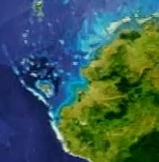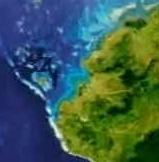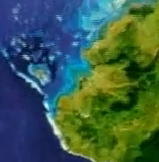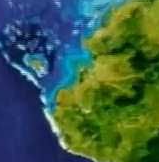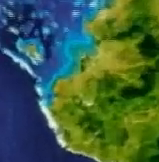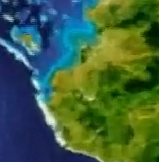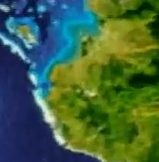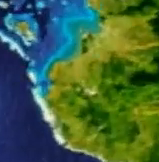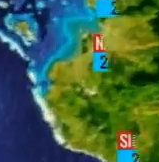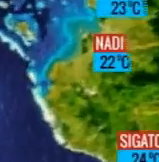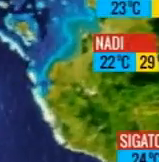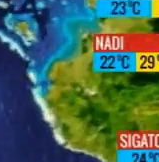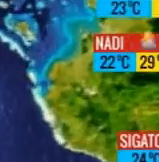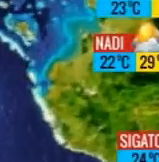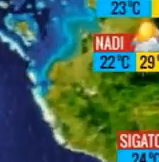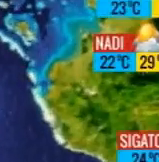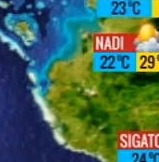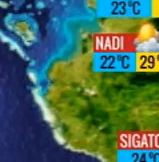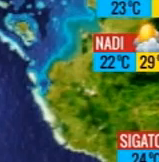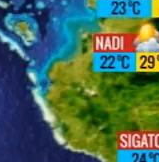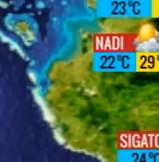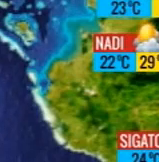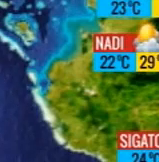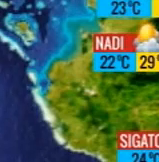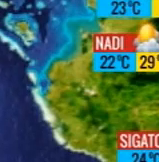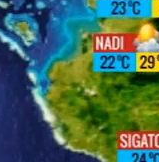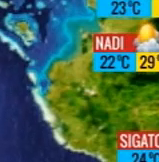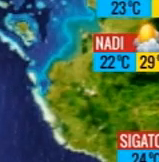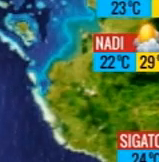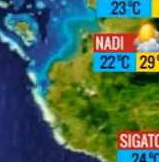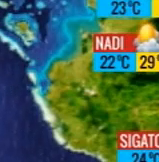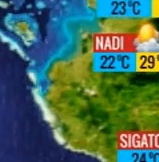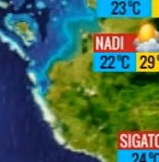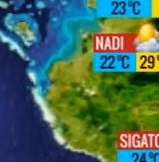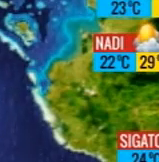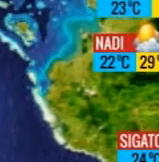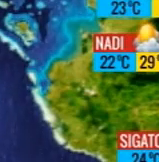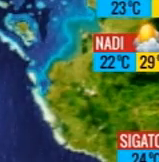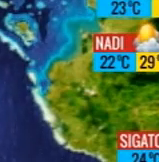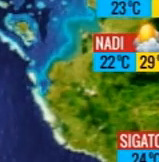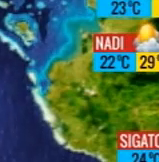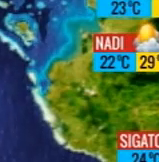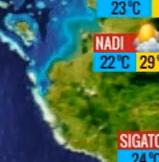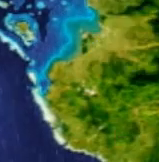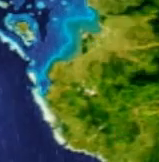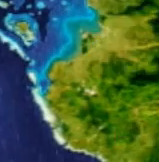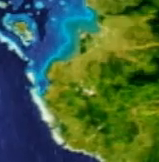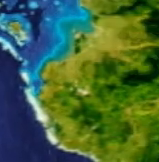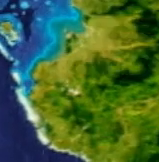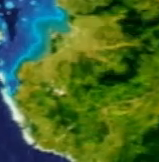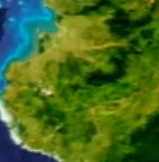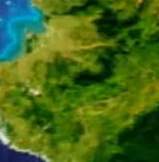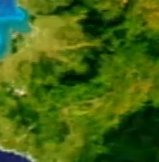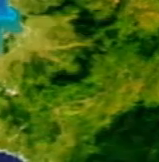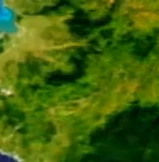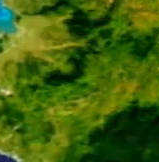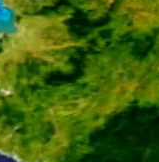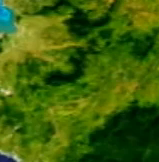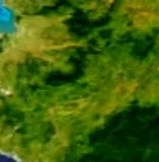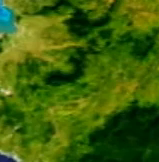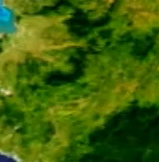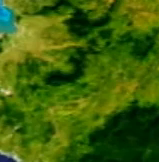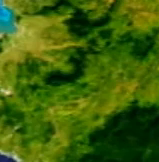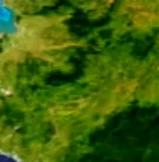west, what can be better with nice cool winds and sunshine being the talk of the town? Eastwards from Peck Harbour to